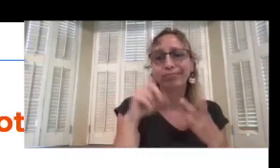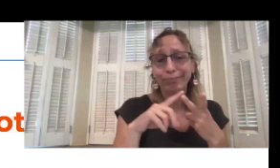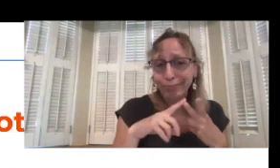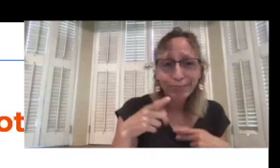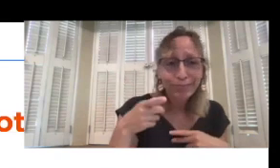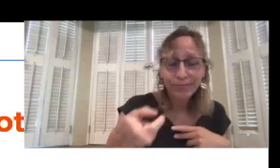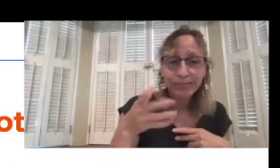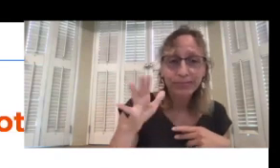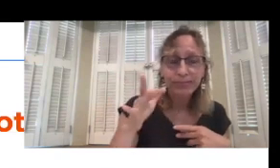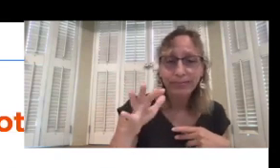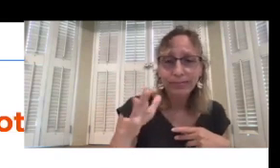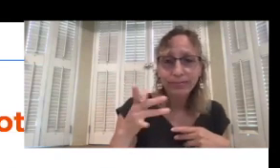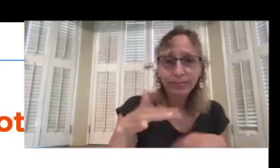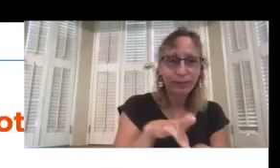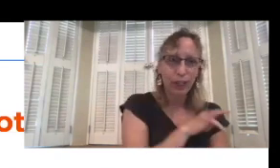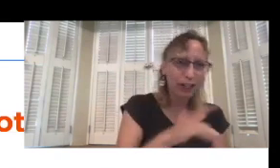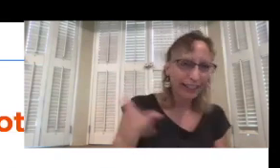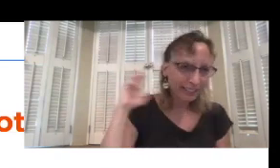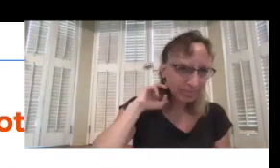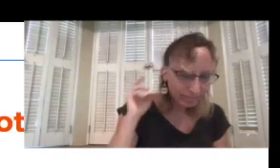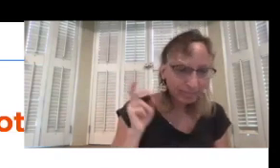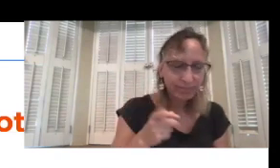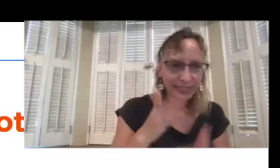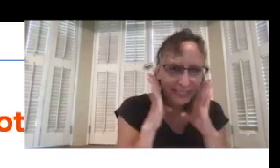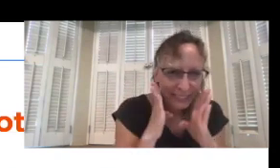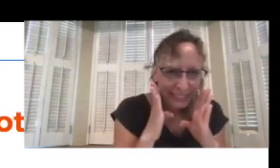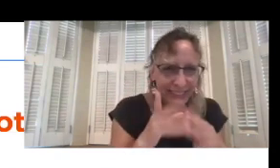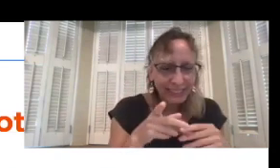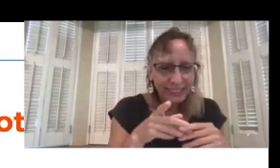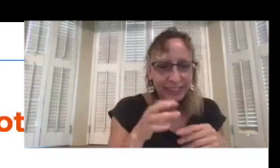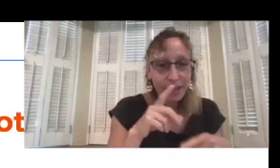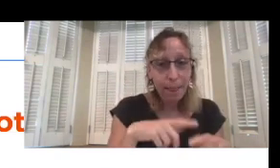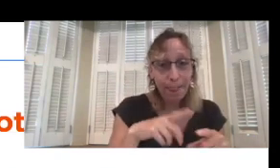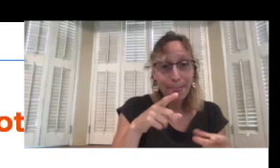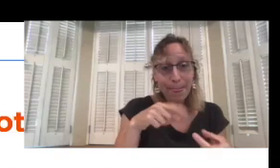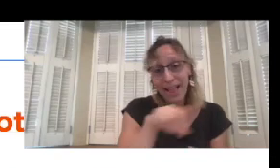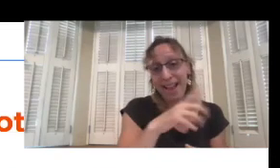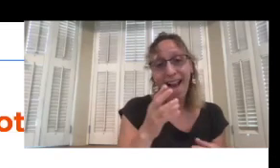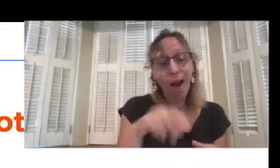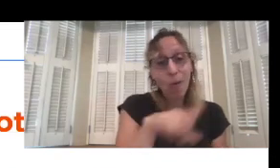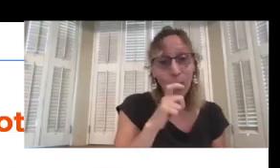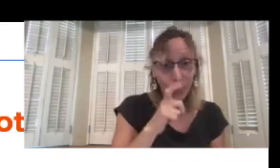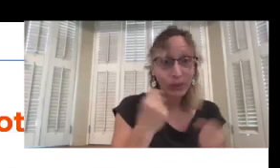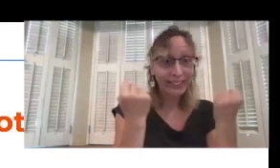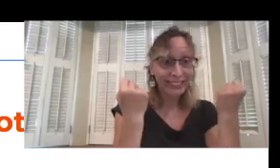And most of those students might do okay because they already had access to language from birth.